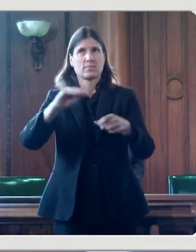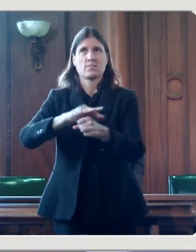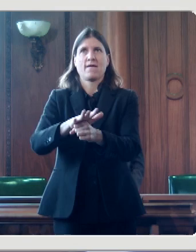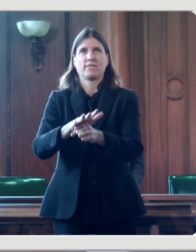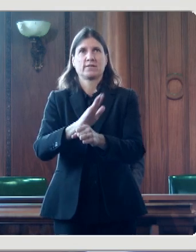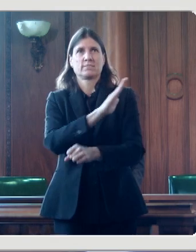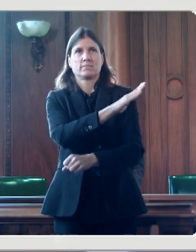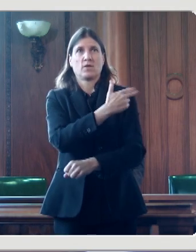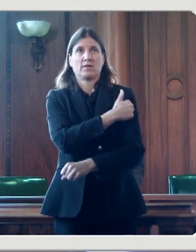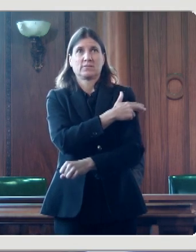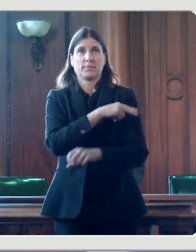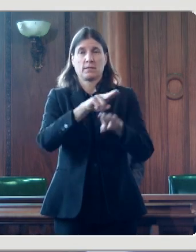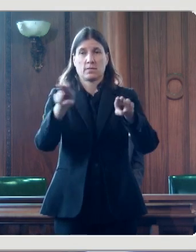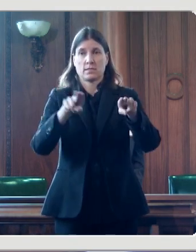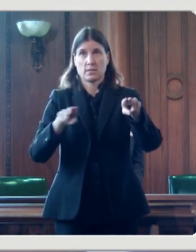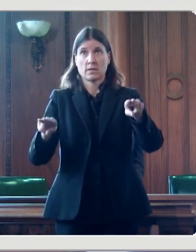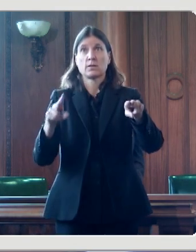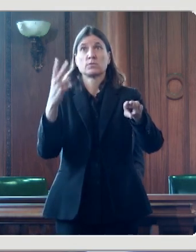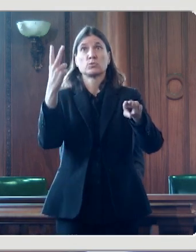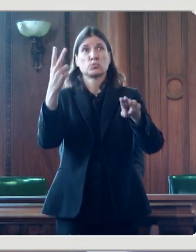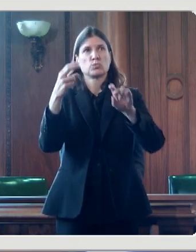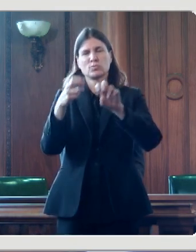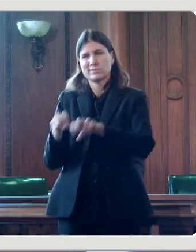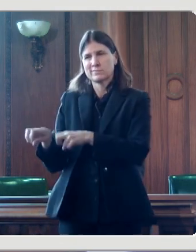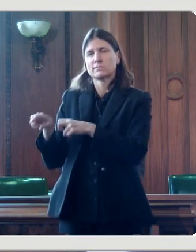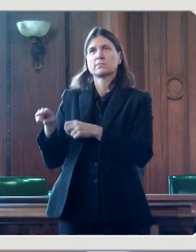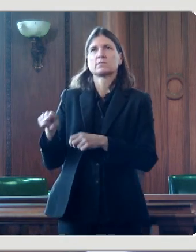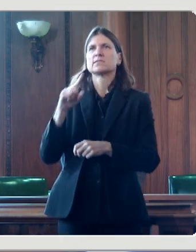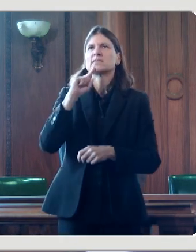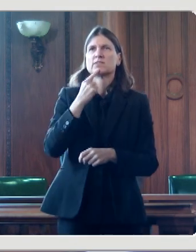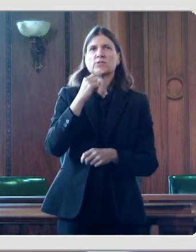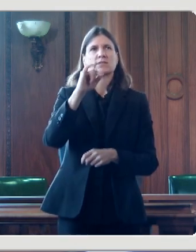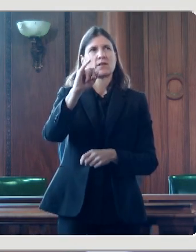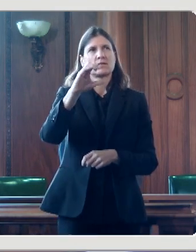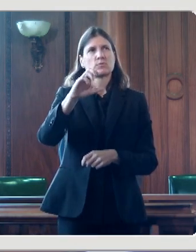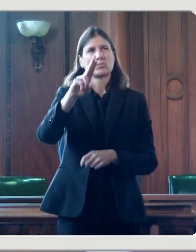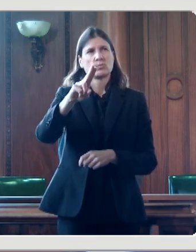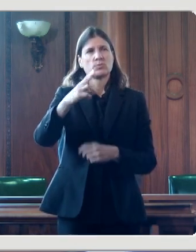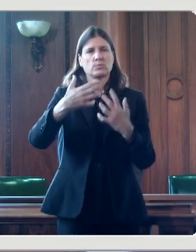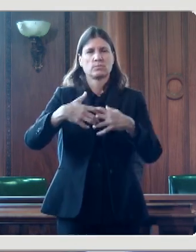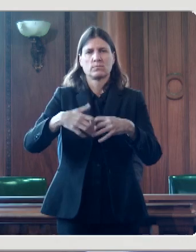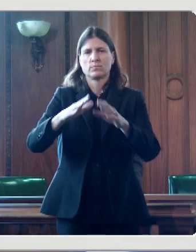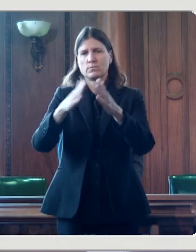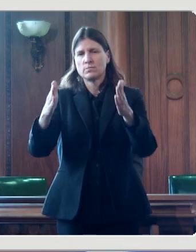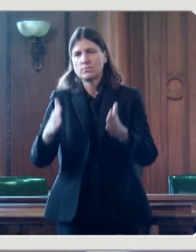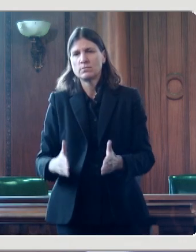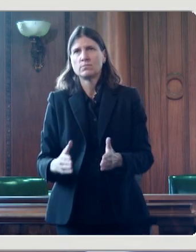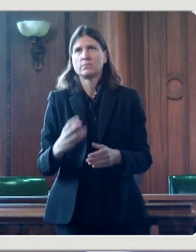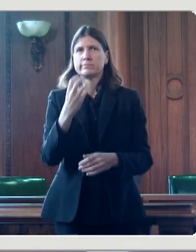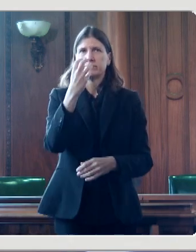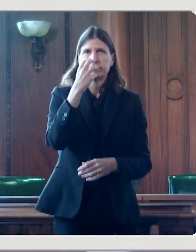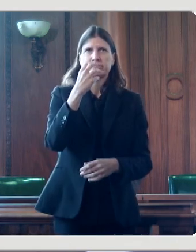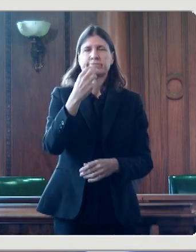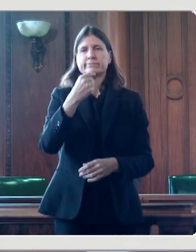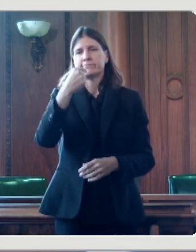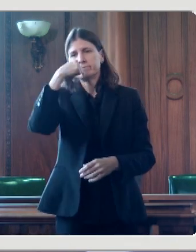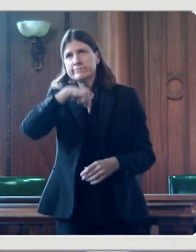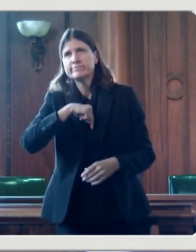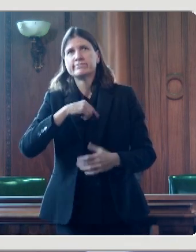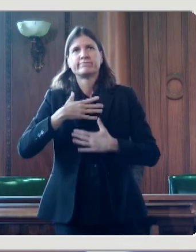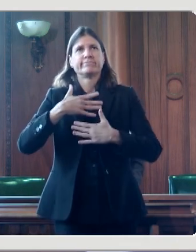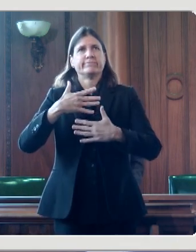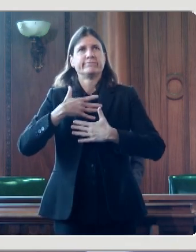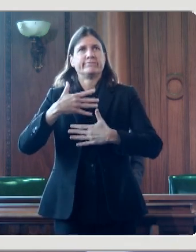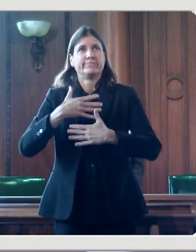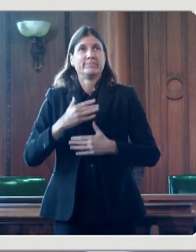2 in our intensive care unit. We continue to also see high rates of community transmission, with our test positivity rate over